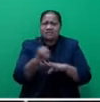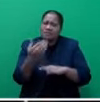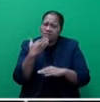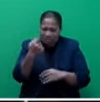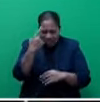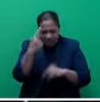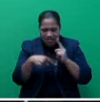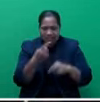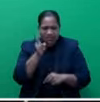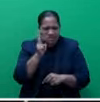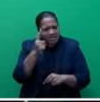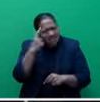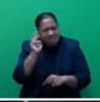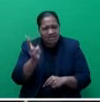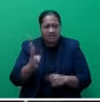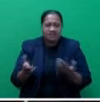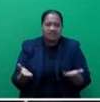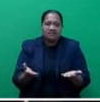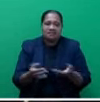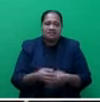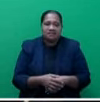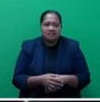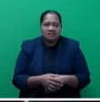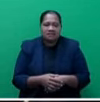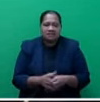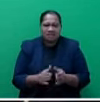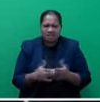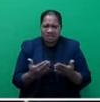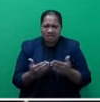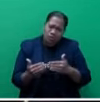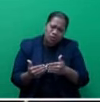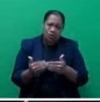it. There's no harm in going back